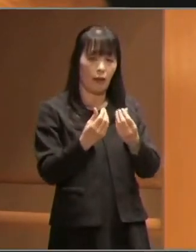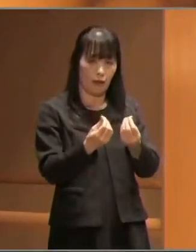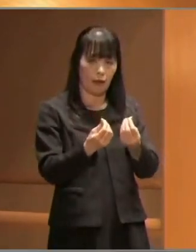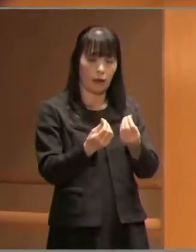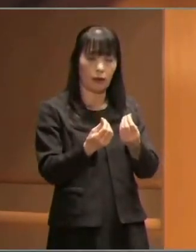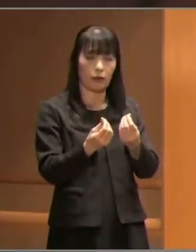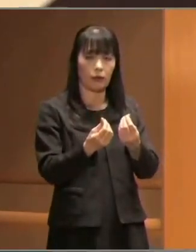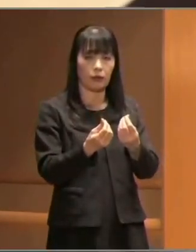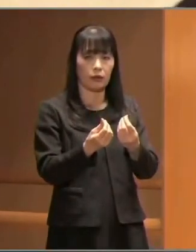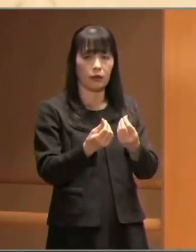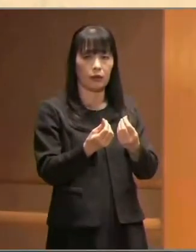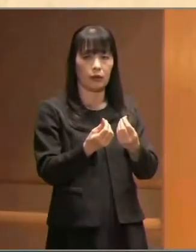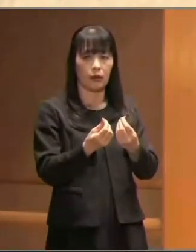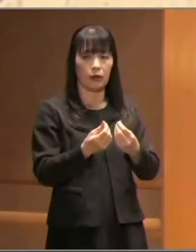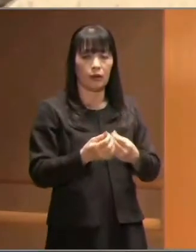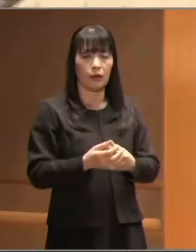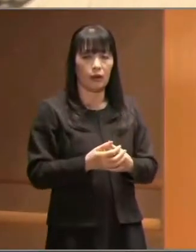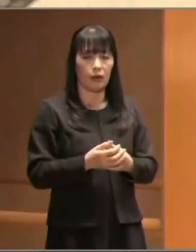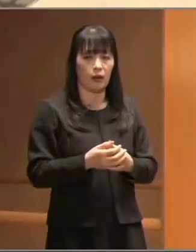spirals, square,